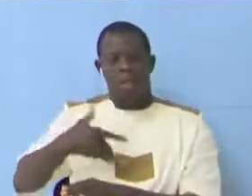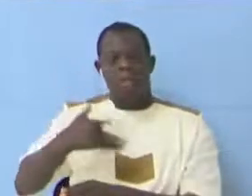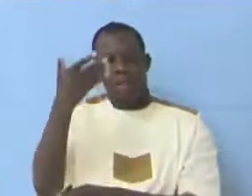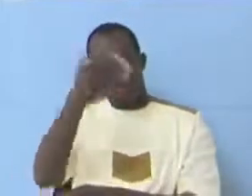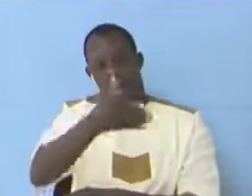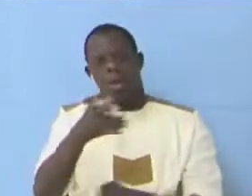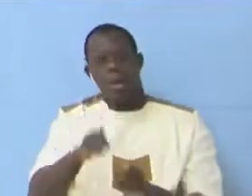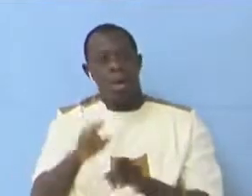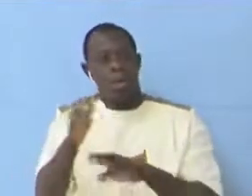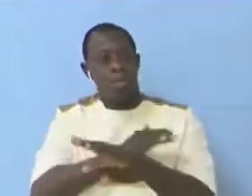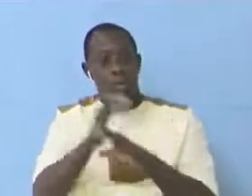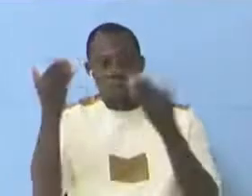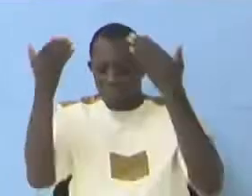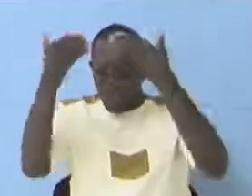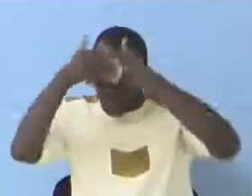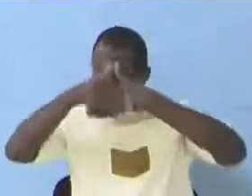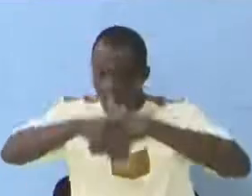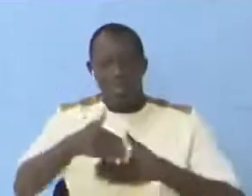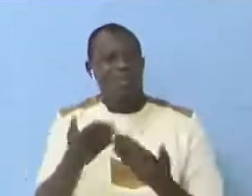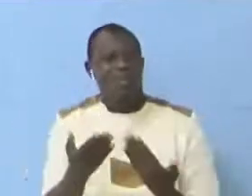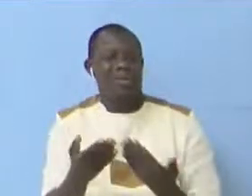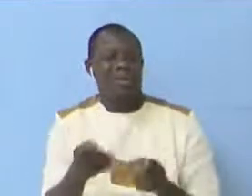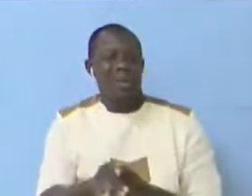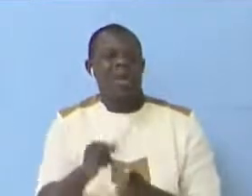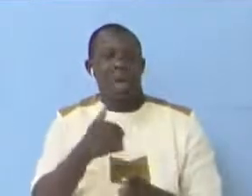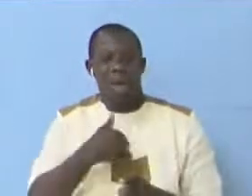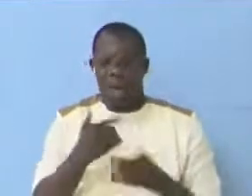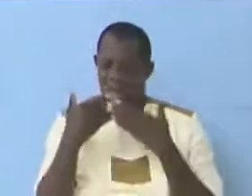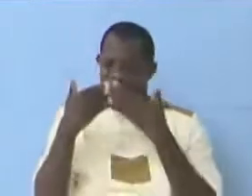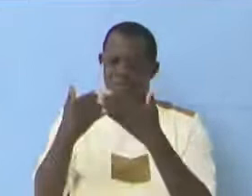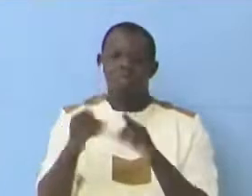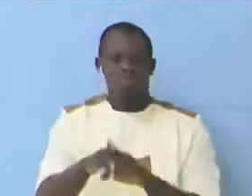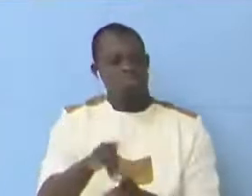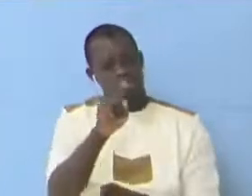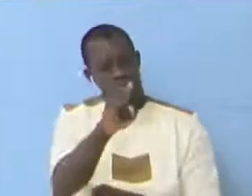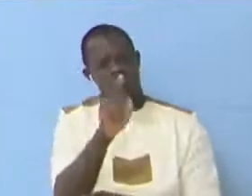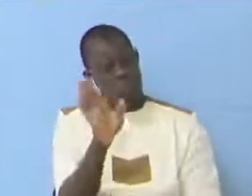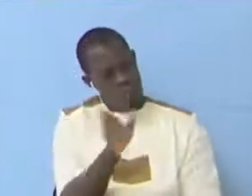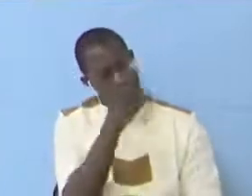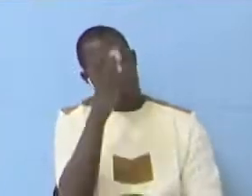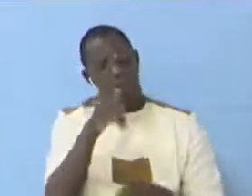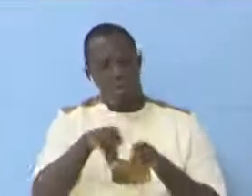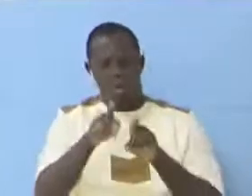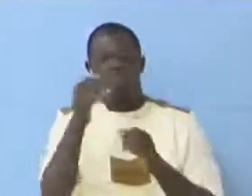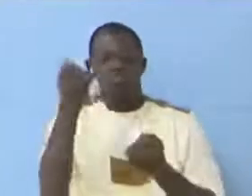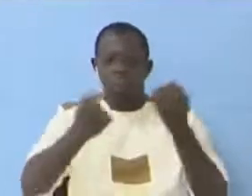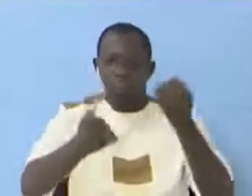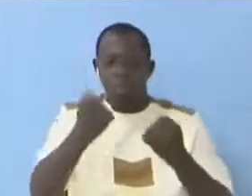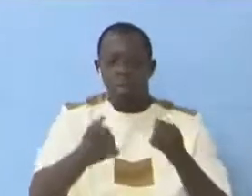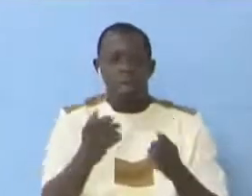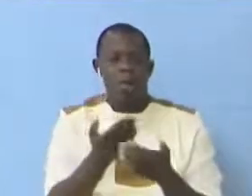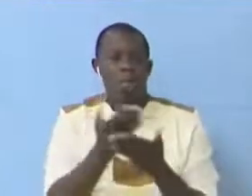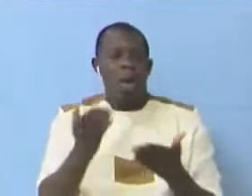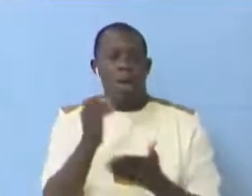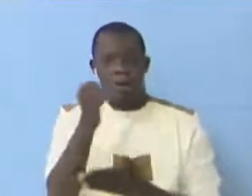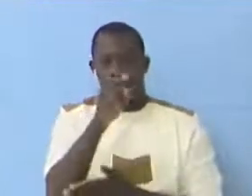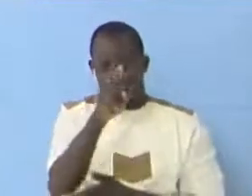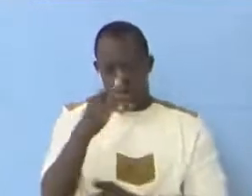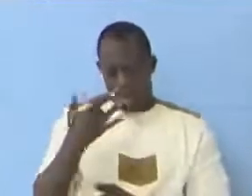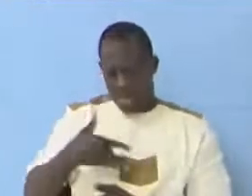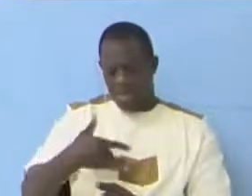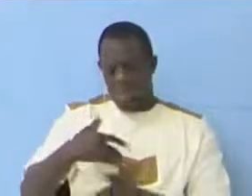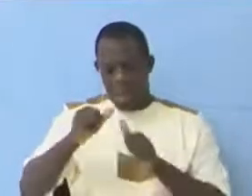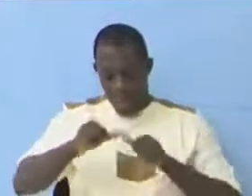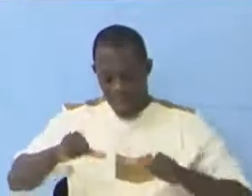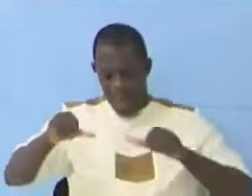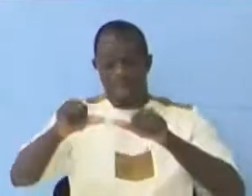It was late. I told Sari, go with these people since you live around Sukuta, you live around Serekunda. Then